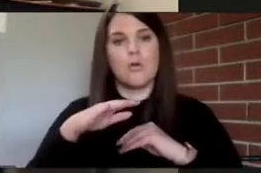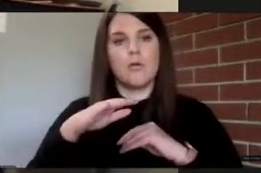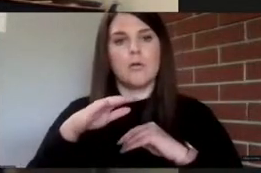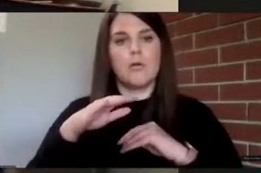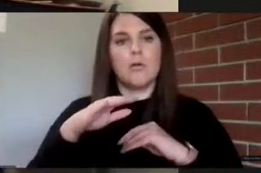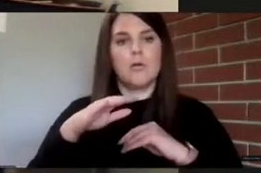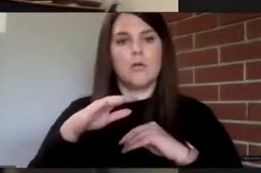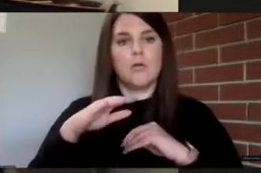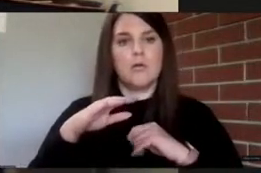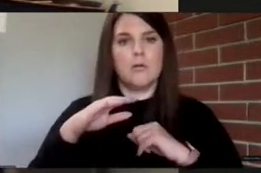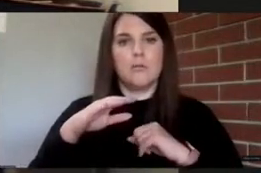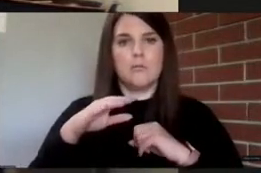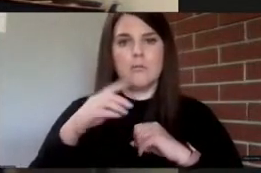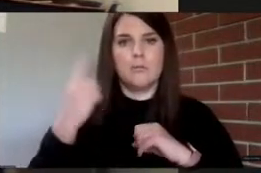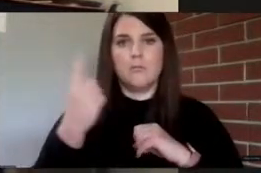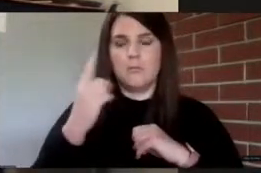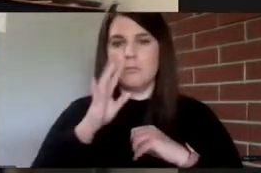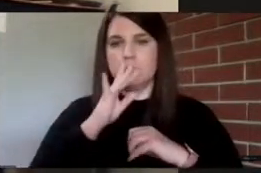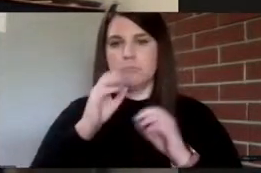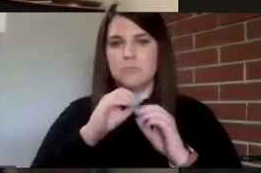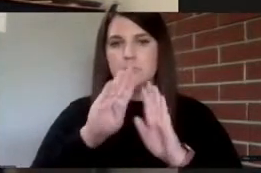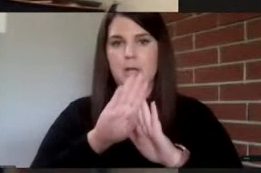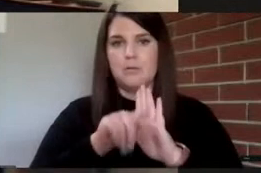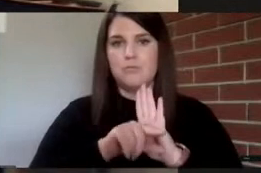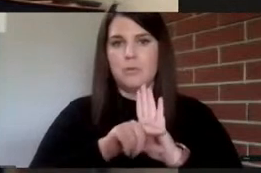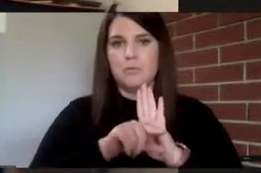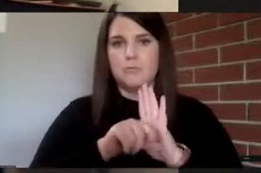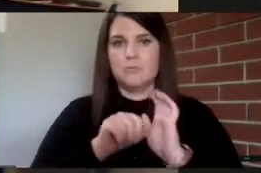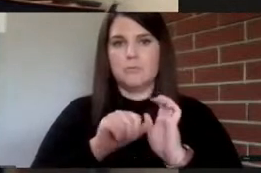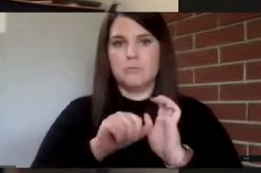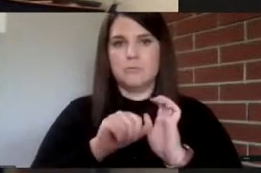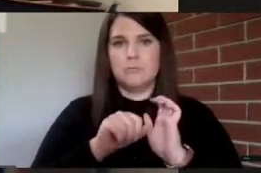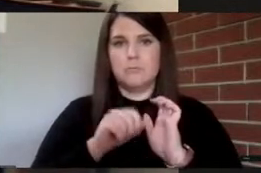peer support. 1327.